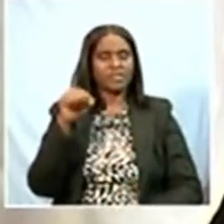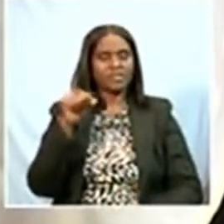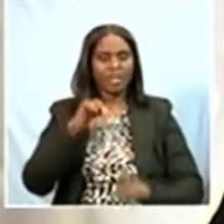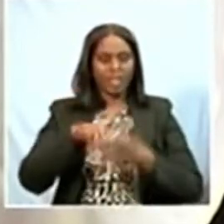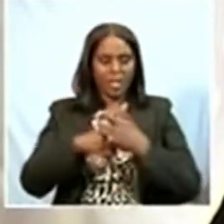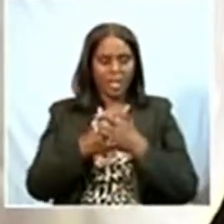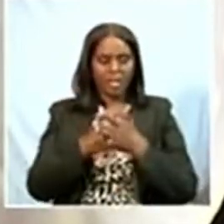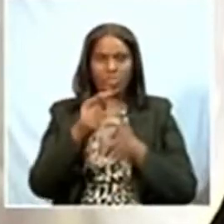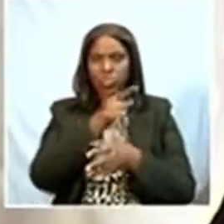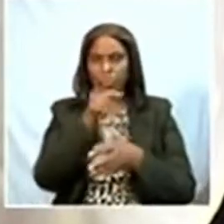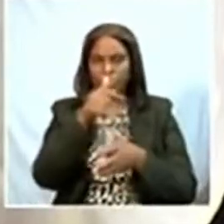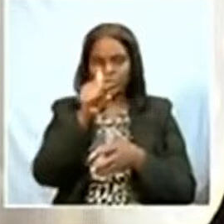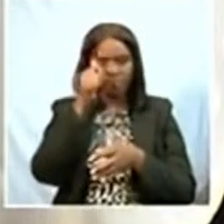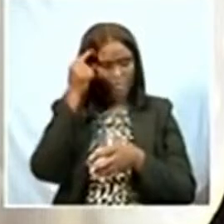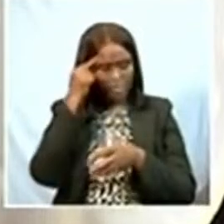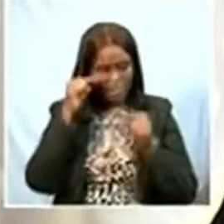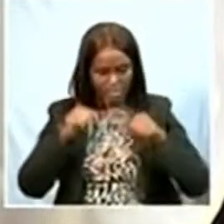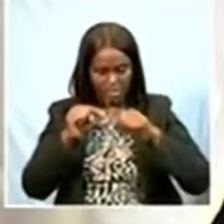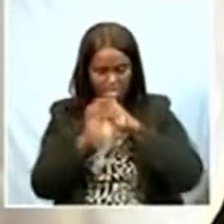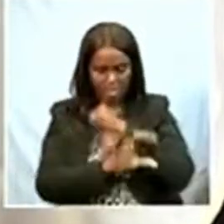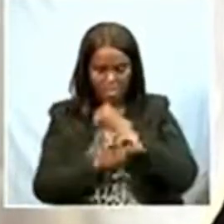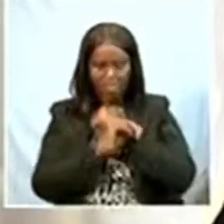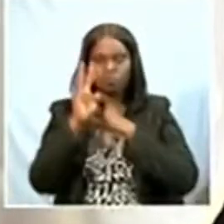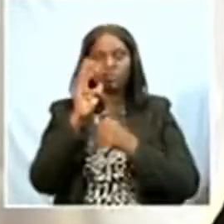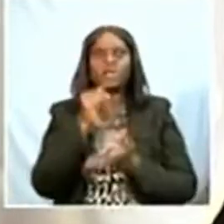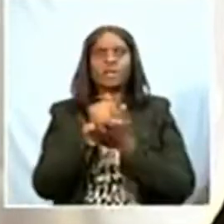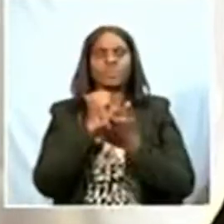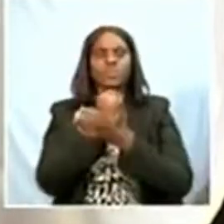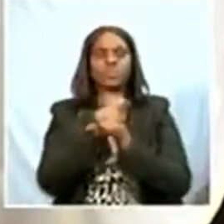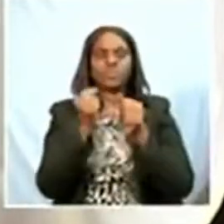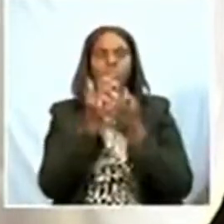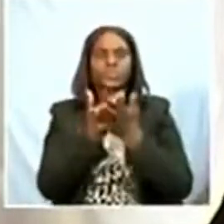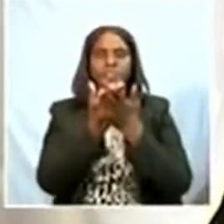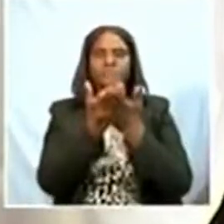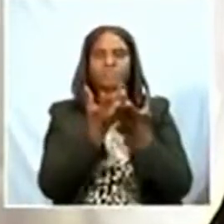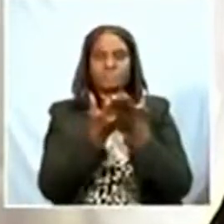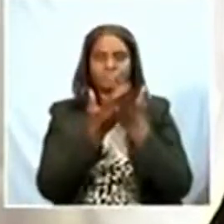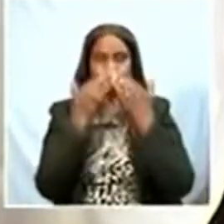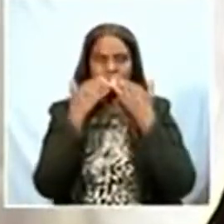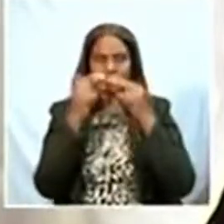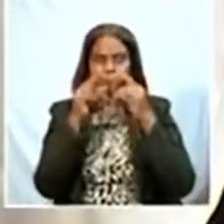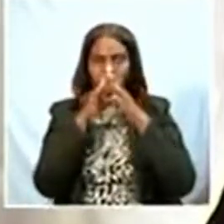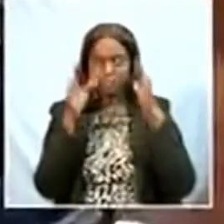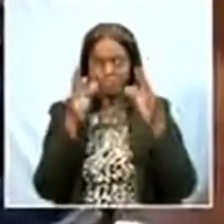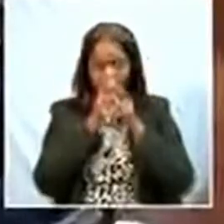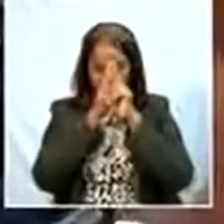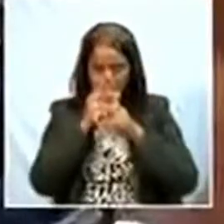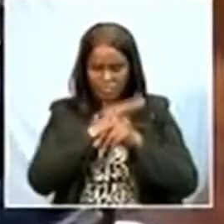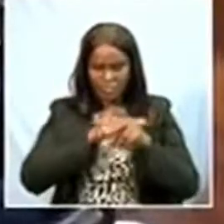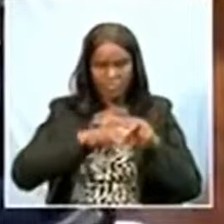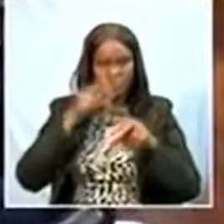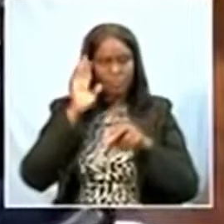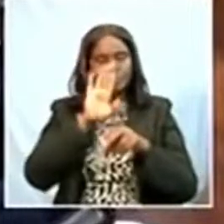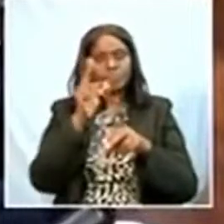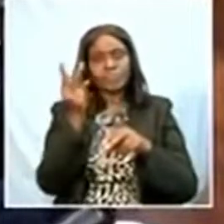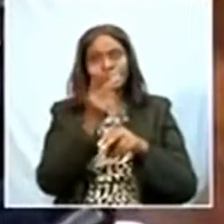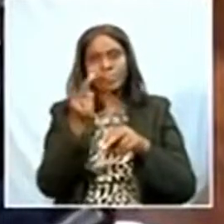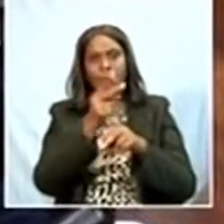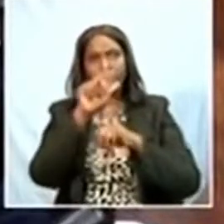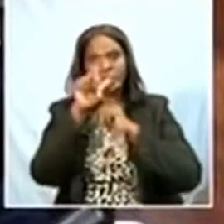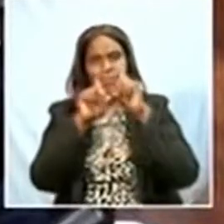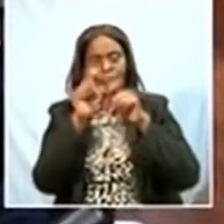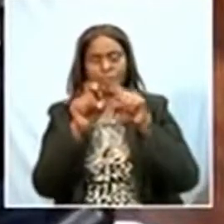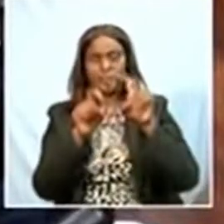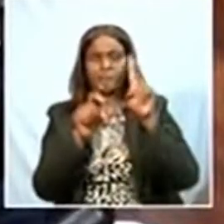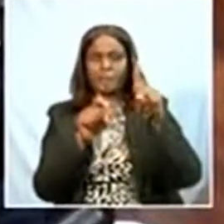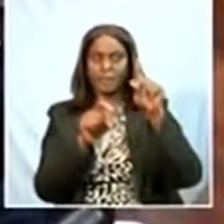how do you think this country is going to mitigate that? I submit, Chair. Thank you very much, Honorable Member, for those two questions. Two questions, PS.